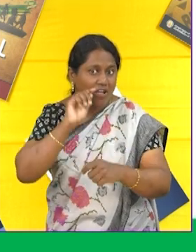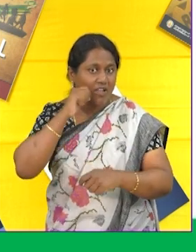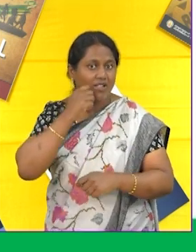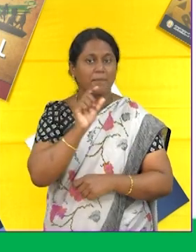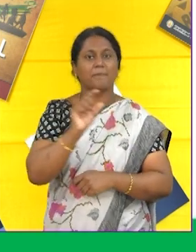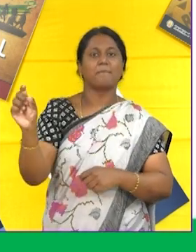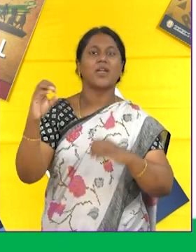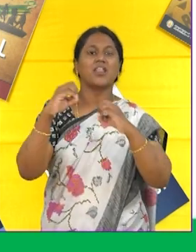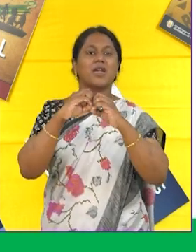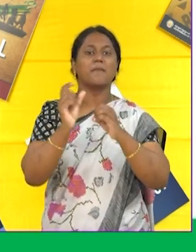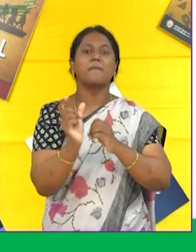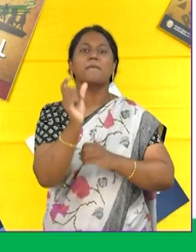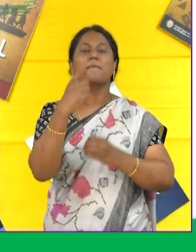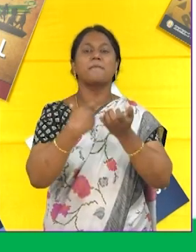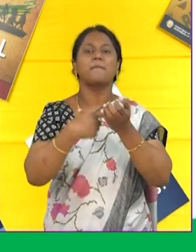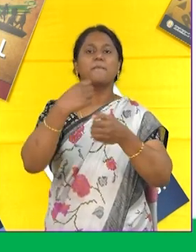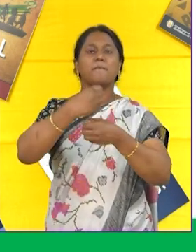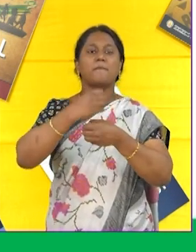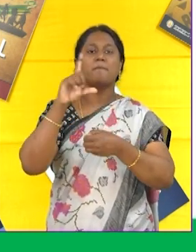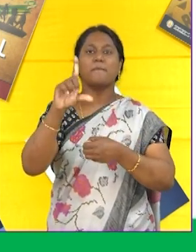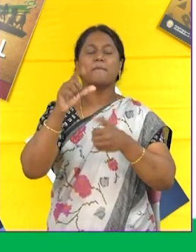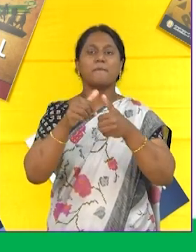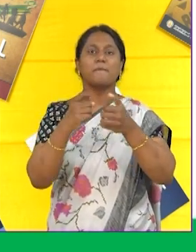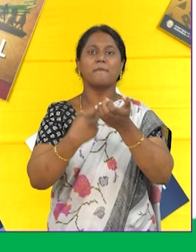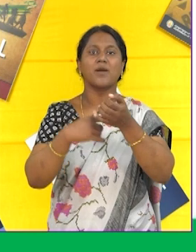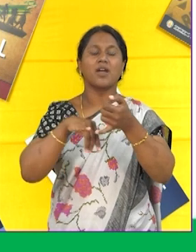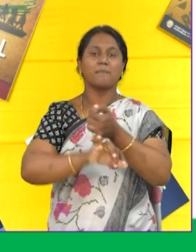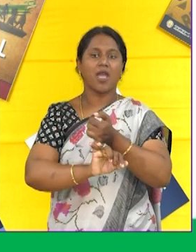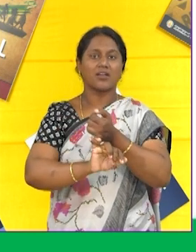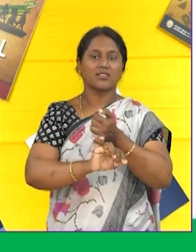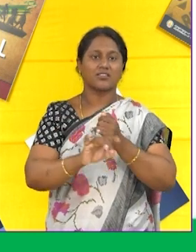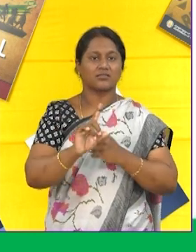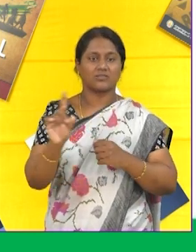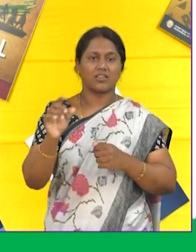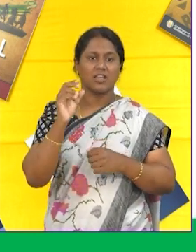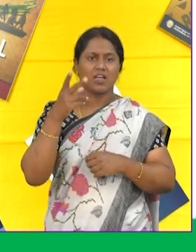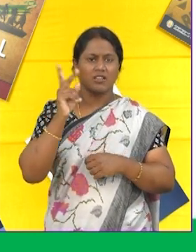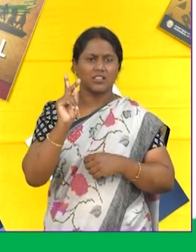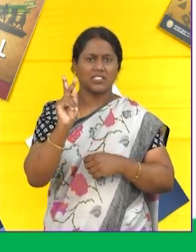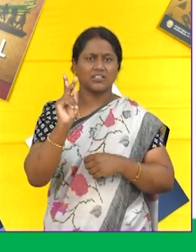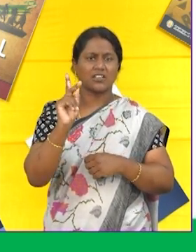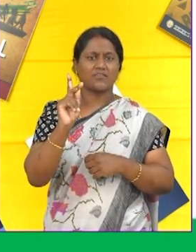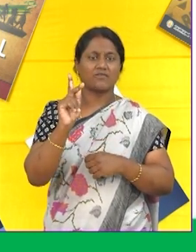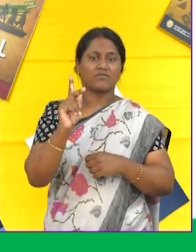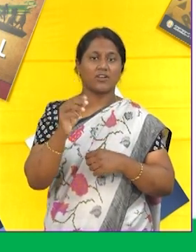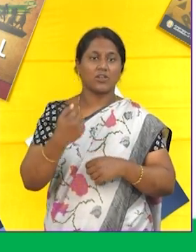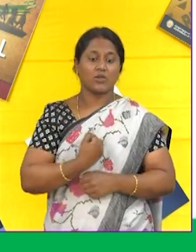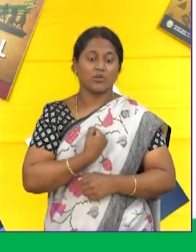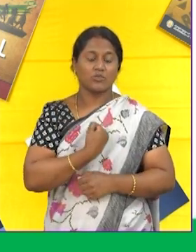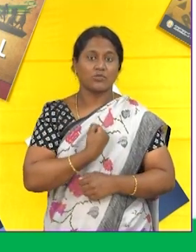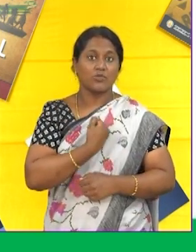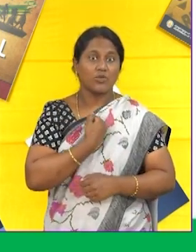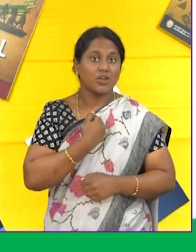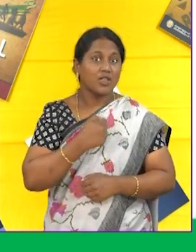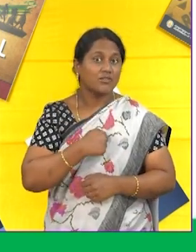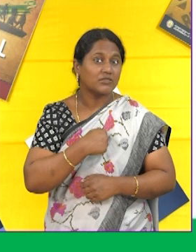person who enters a building illegally in order to steal. intuitively, without conscious reasoning,